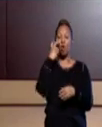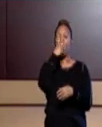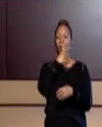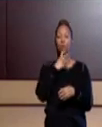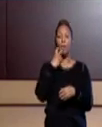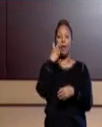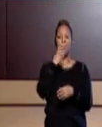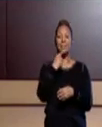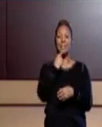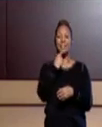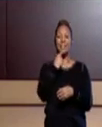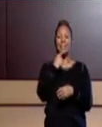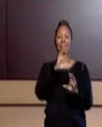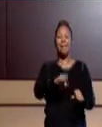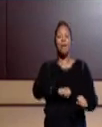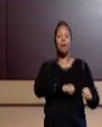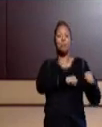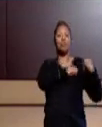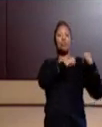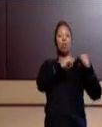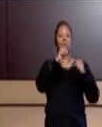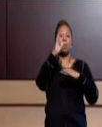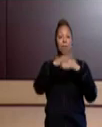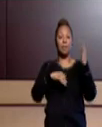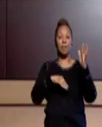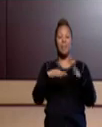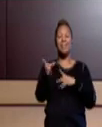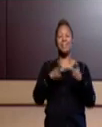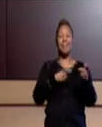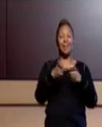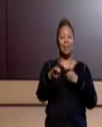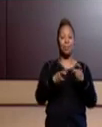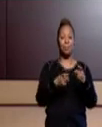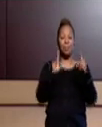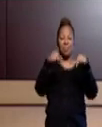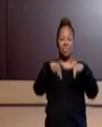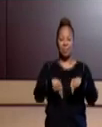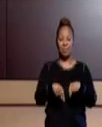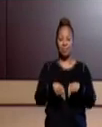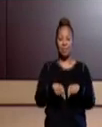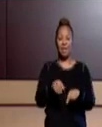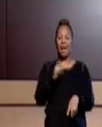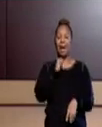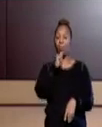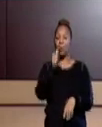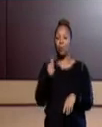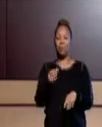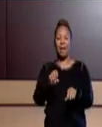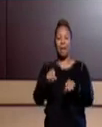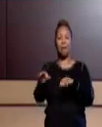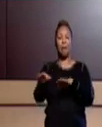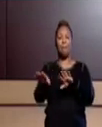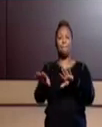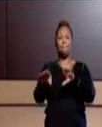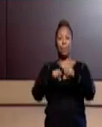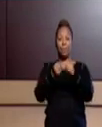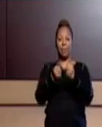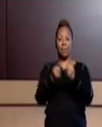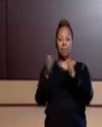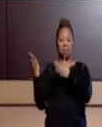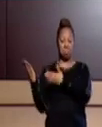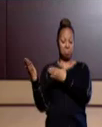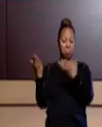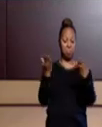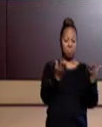mouths and say, I am strong enough to handle this. I will not break. The Bible says that when they carried